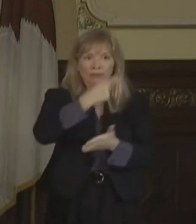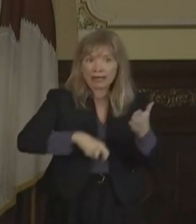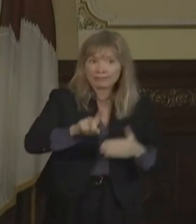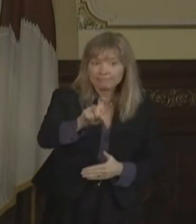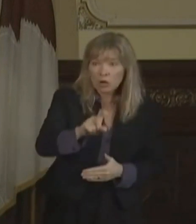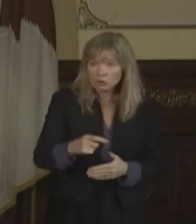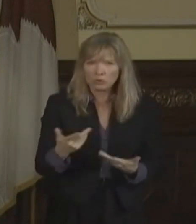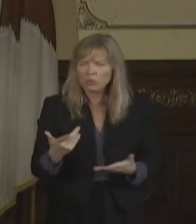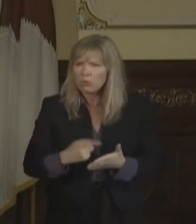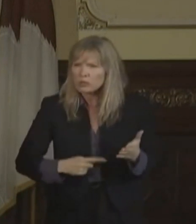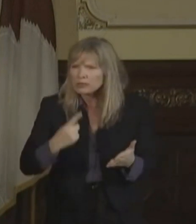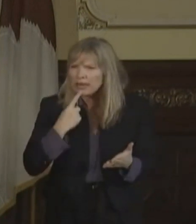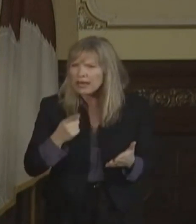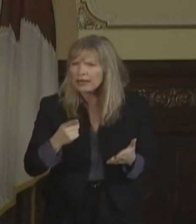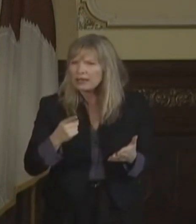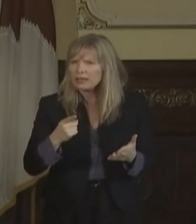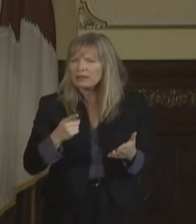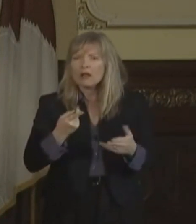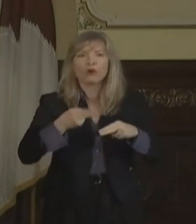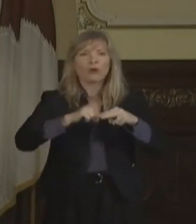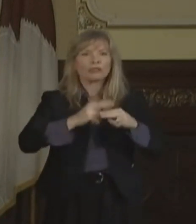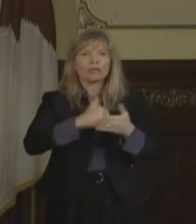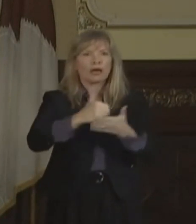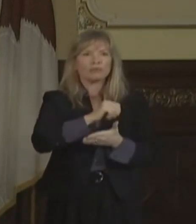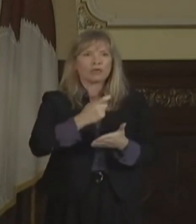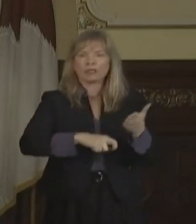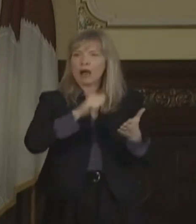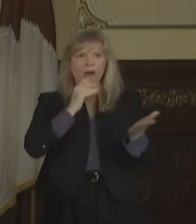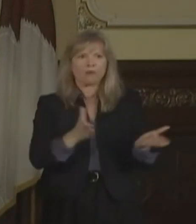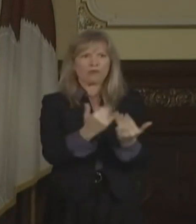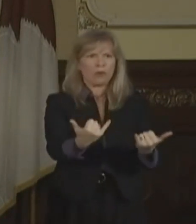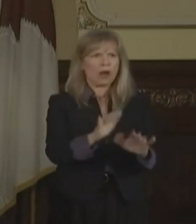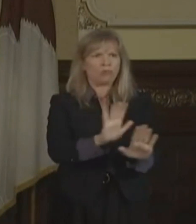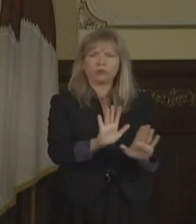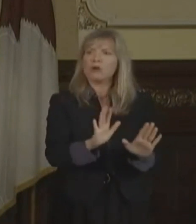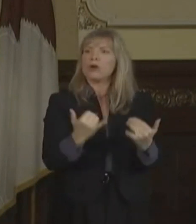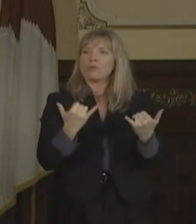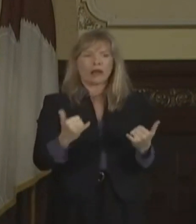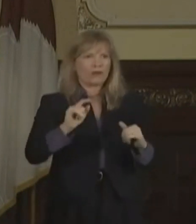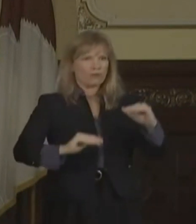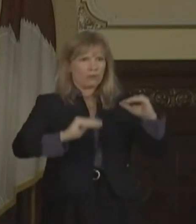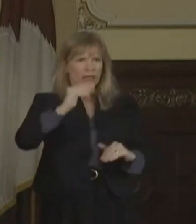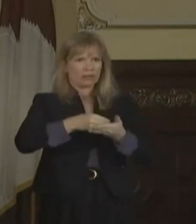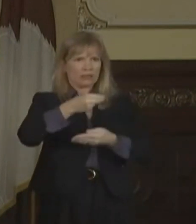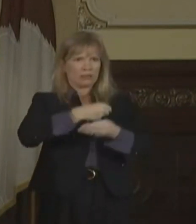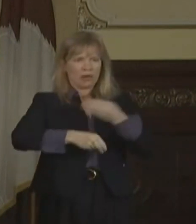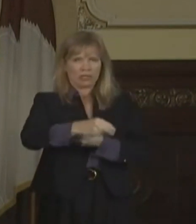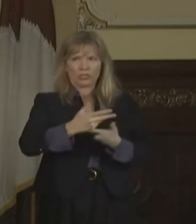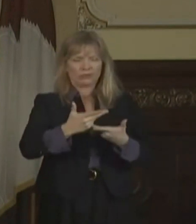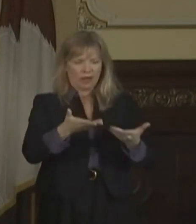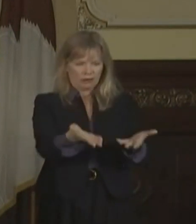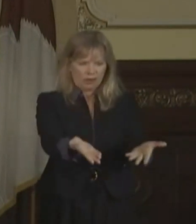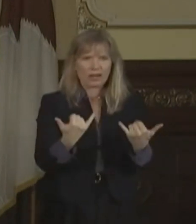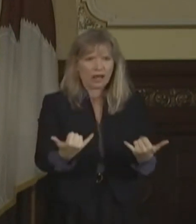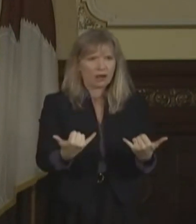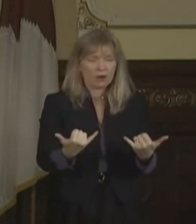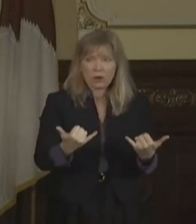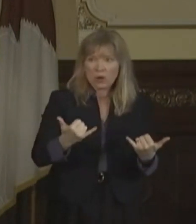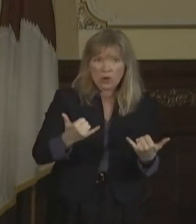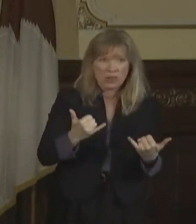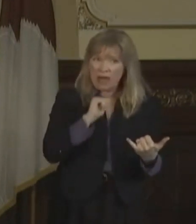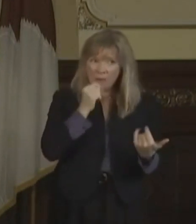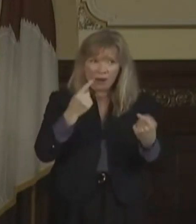Do I want to see what back on the ballot? Is that your question? That's not something I'm pushing for right now, but we've got to balance the budgets that are ahead of us. That's not something that can